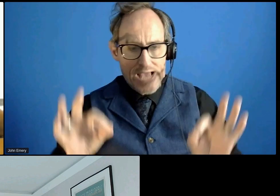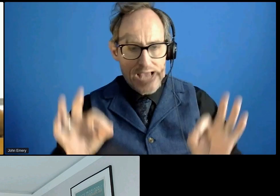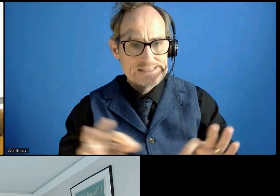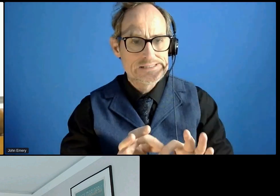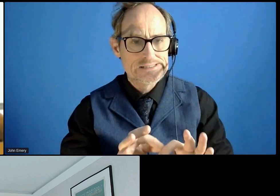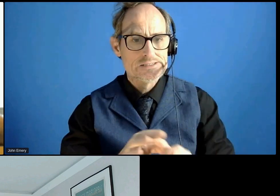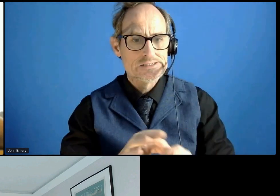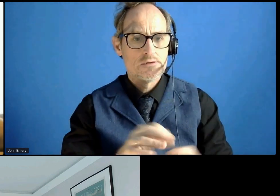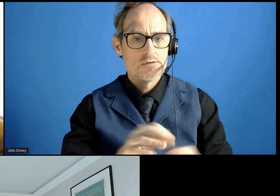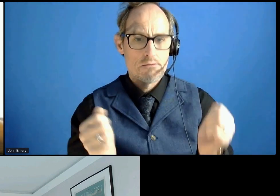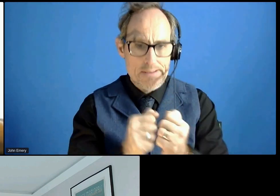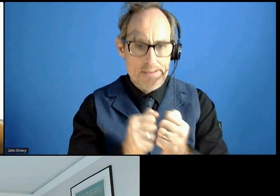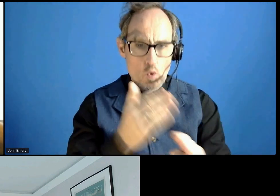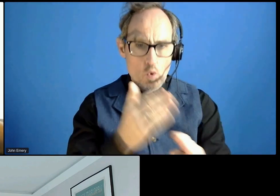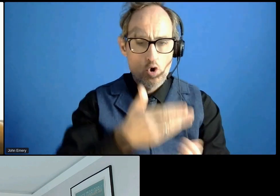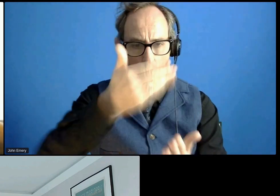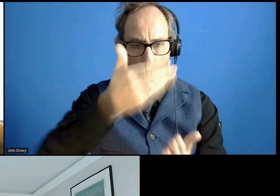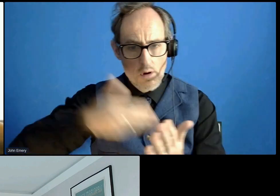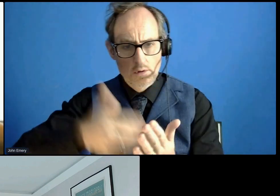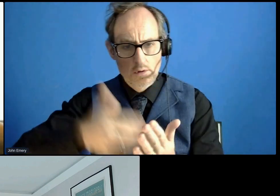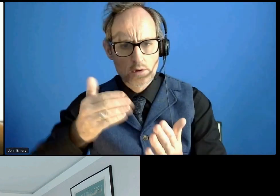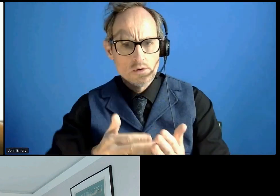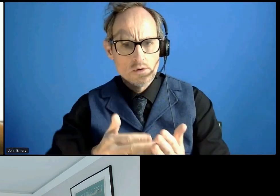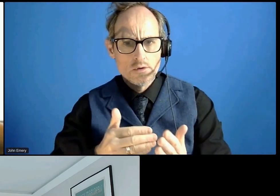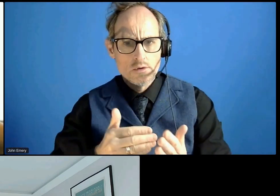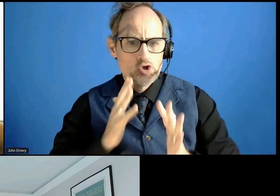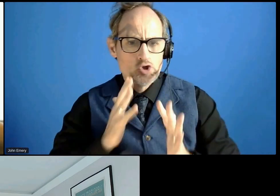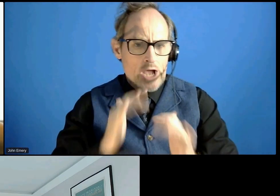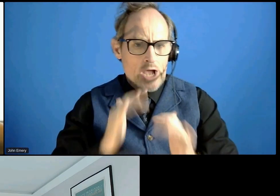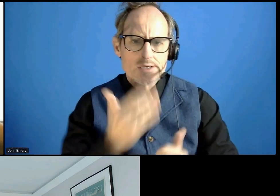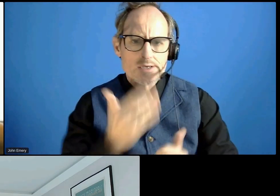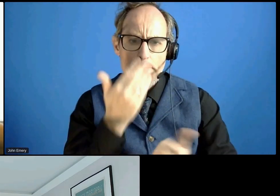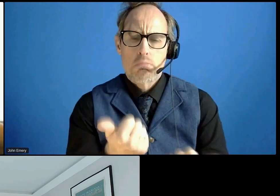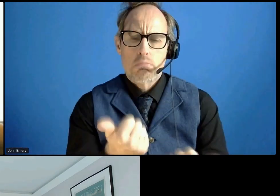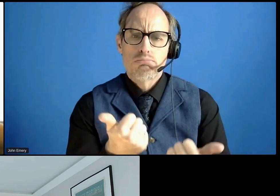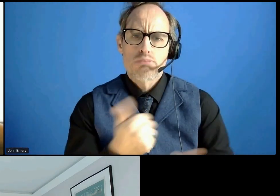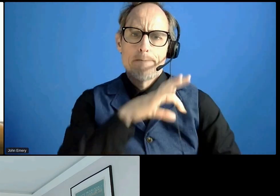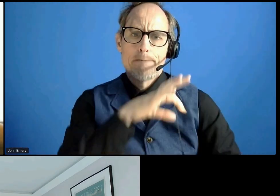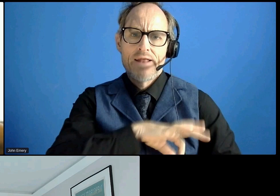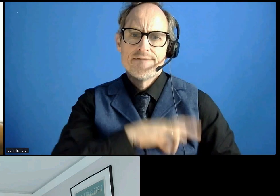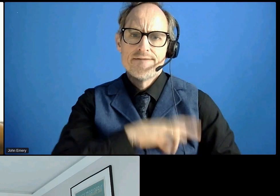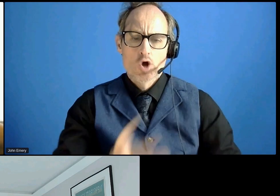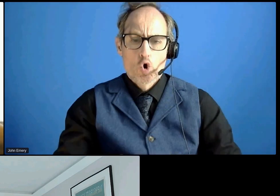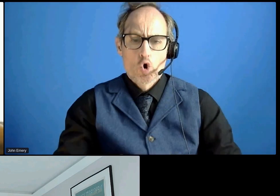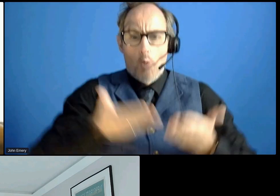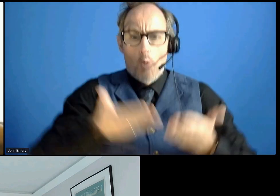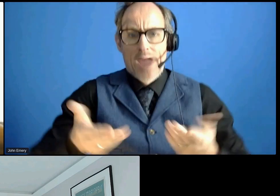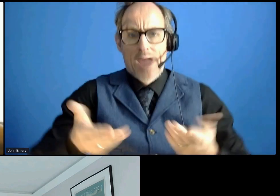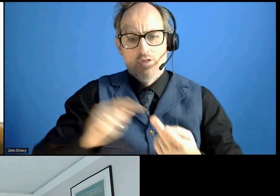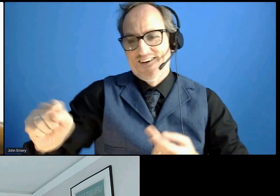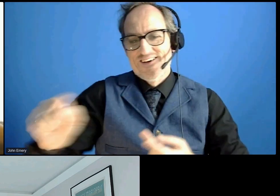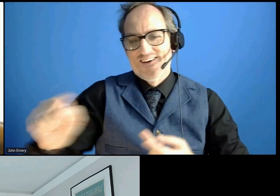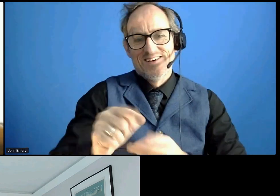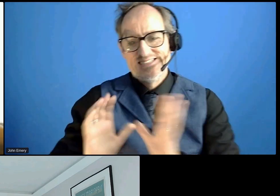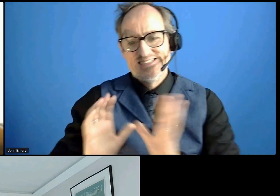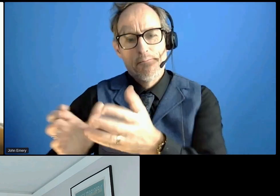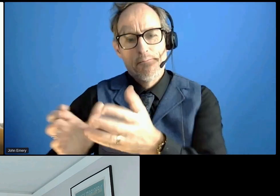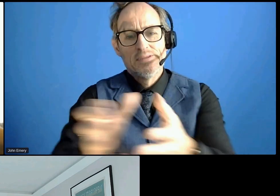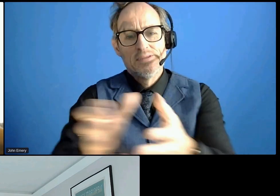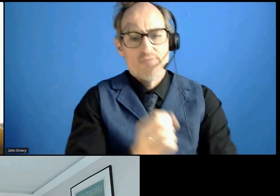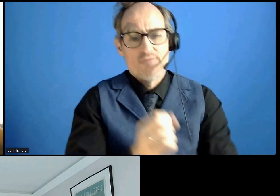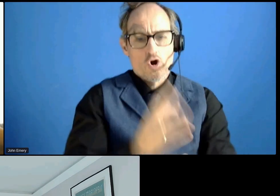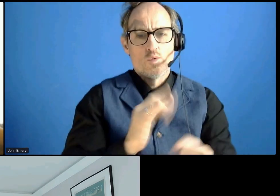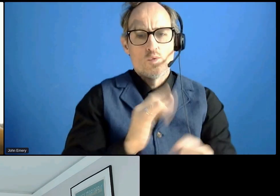So knowing where we were in relation to other departments or other teams across Goldsmiths. Personally, the level